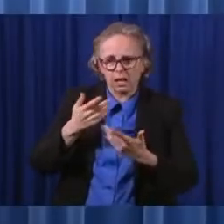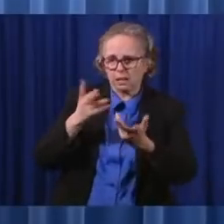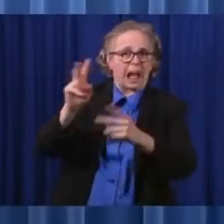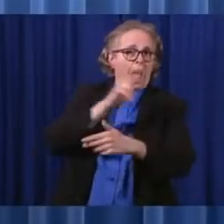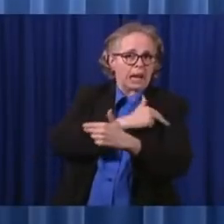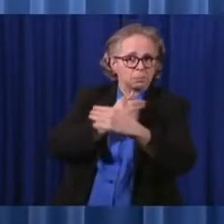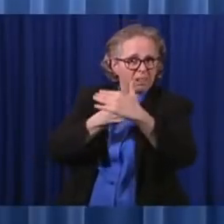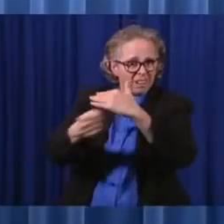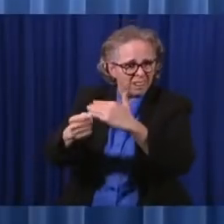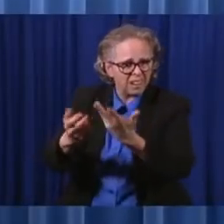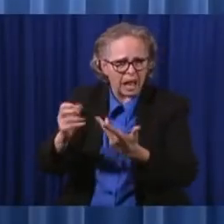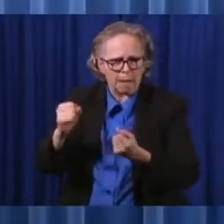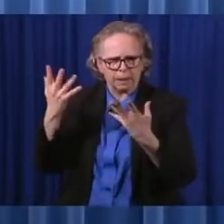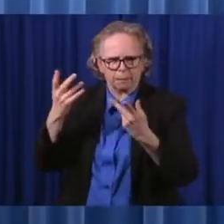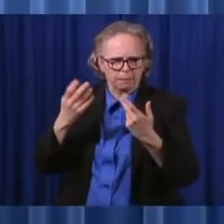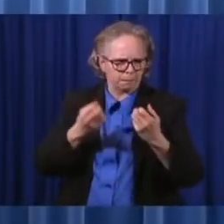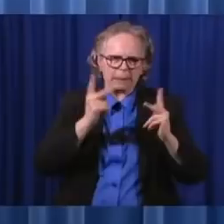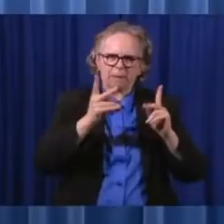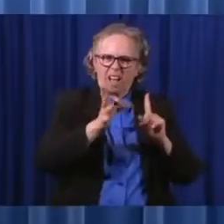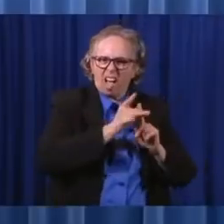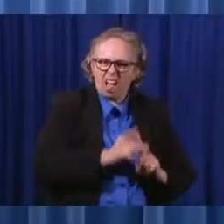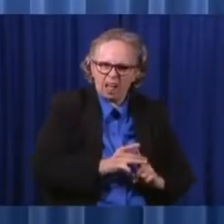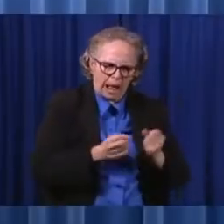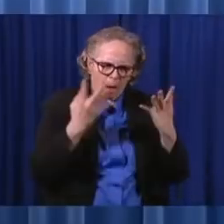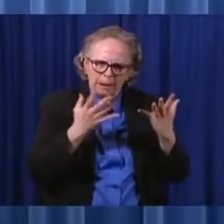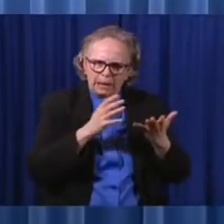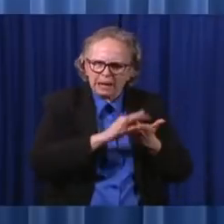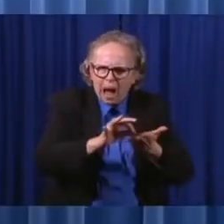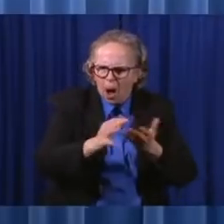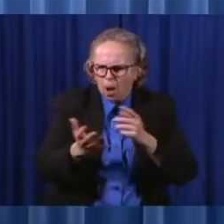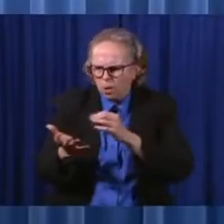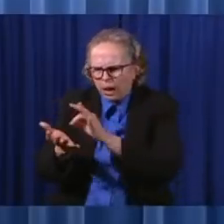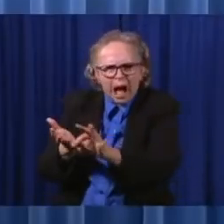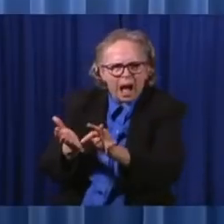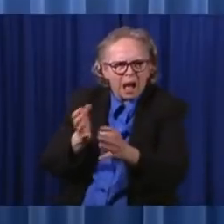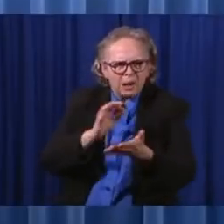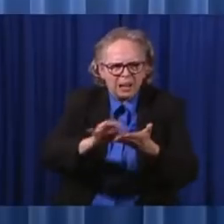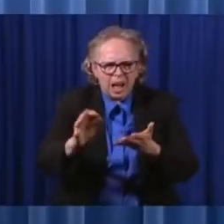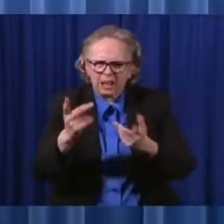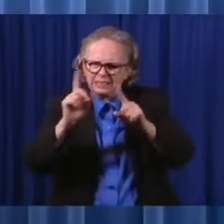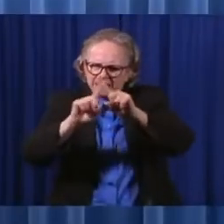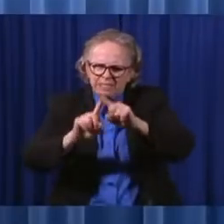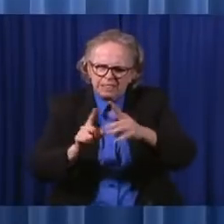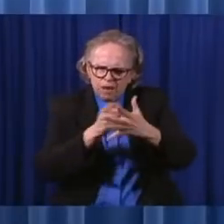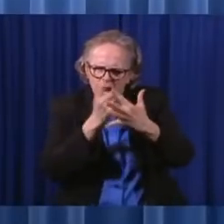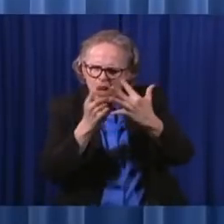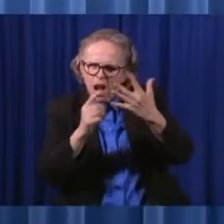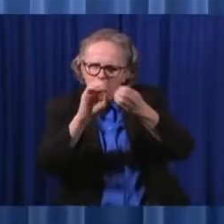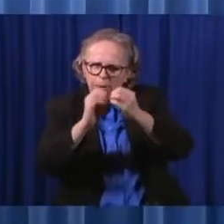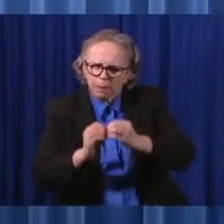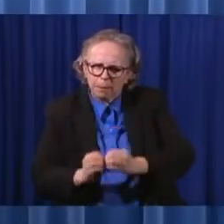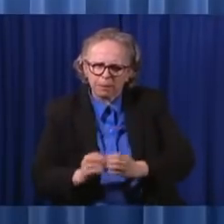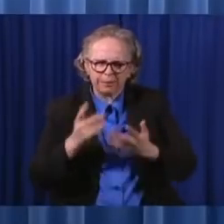new cases. We look at all kinds of different things. We talked about